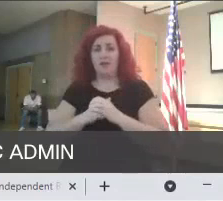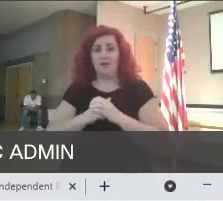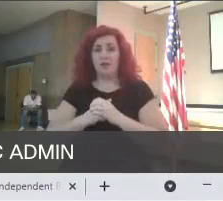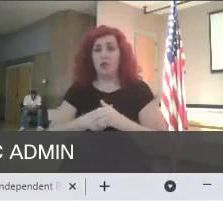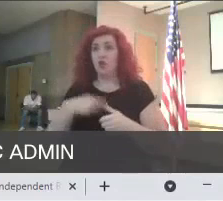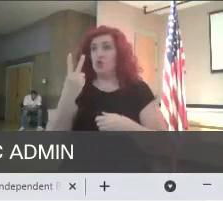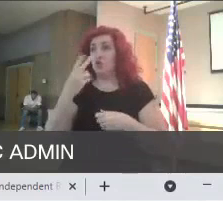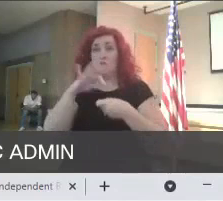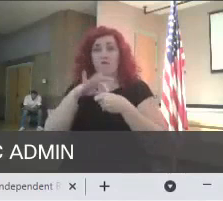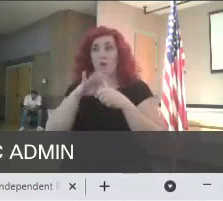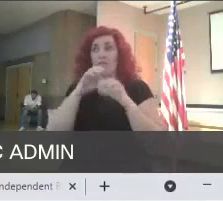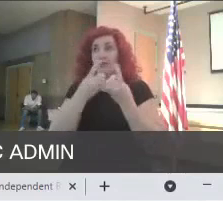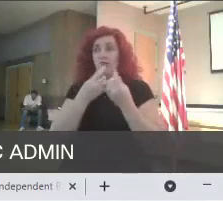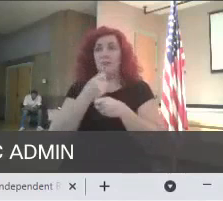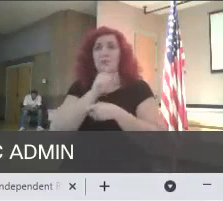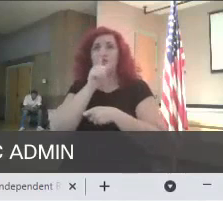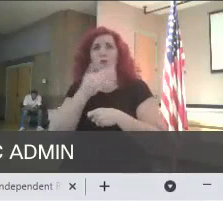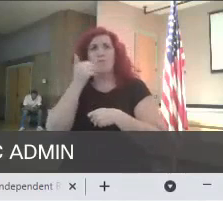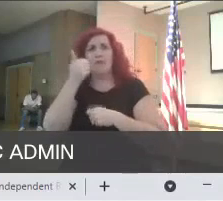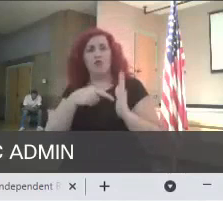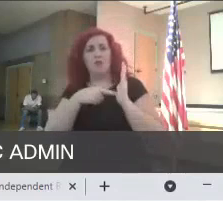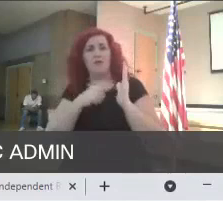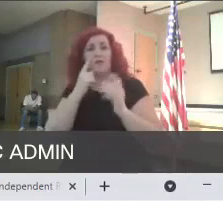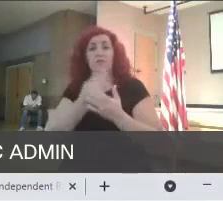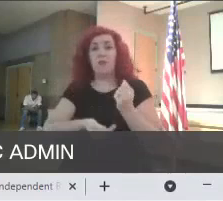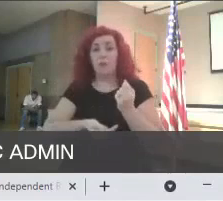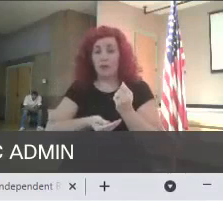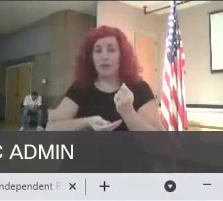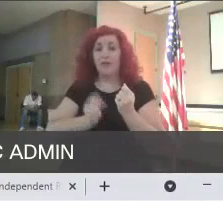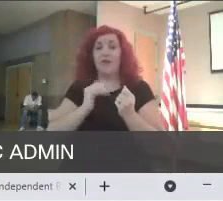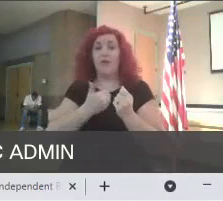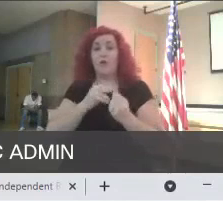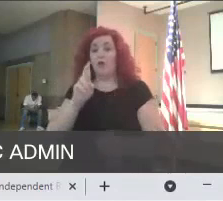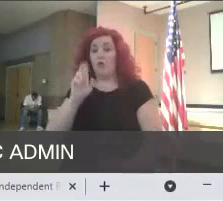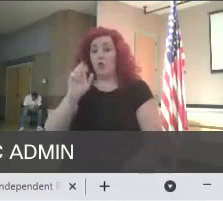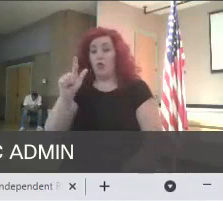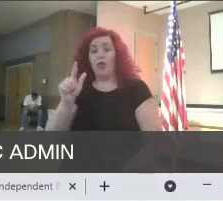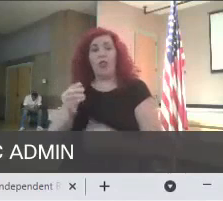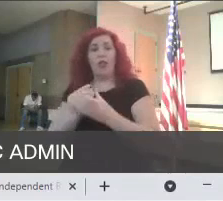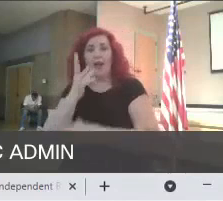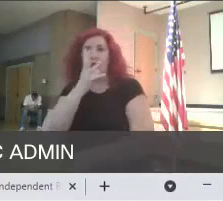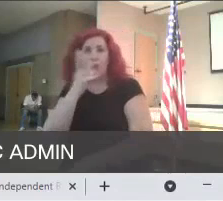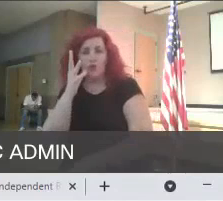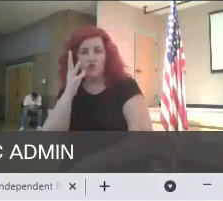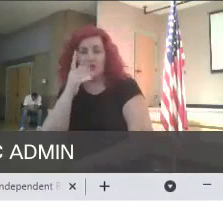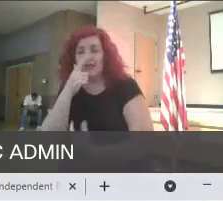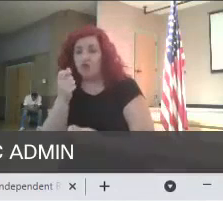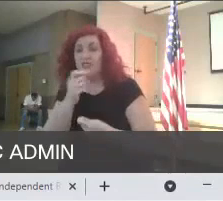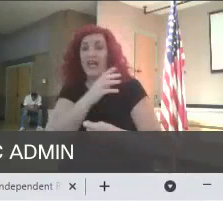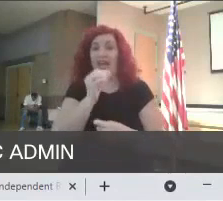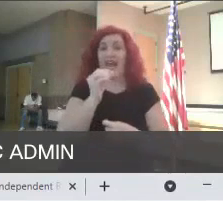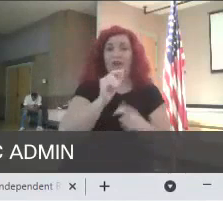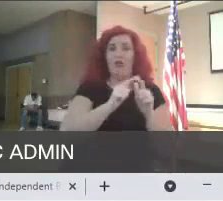voting districts ensure better representation for both our rural agricultural interests and our